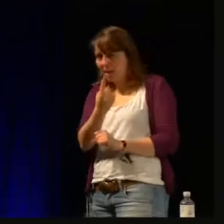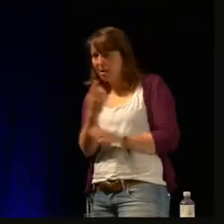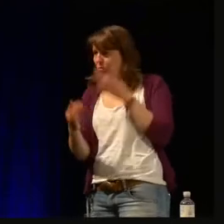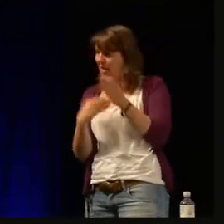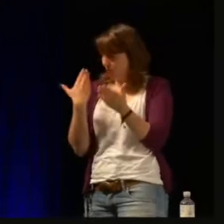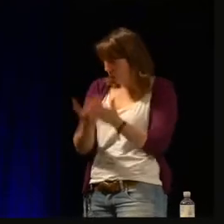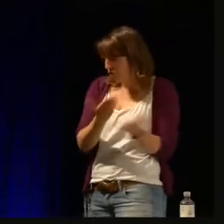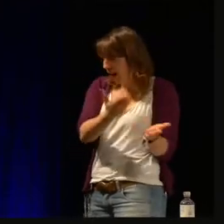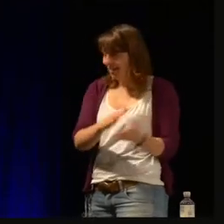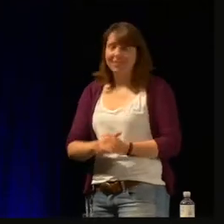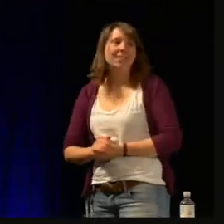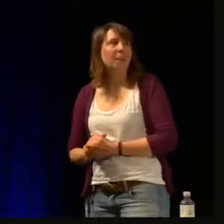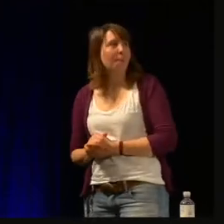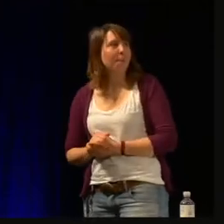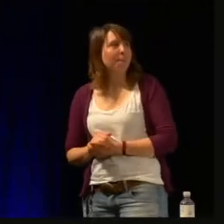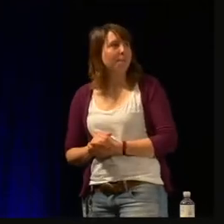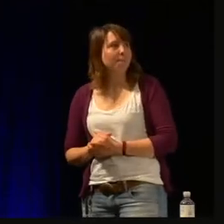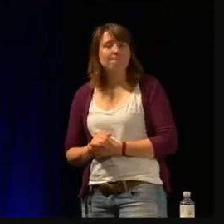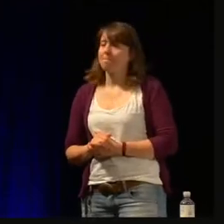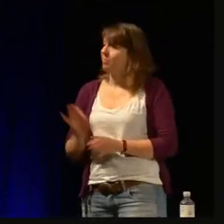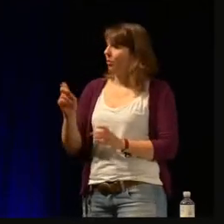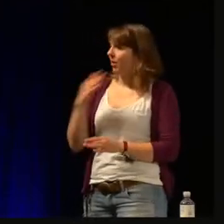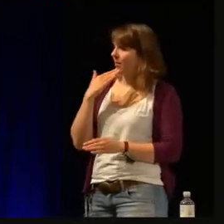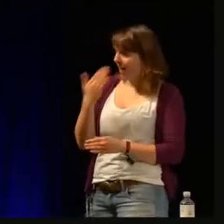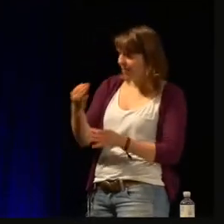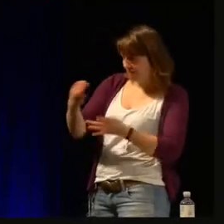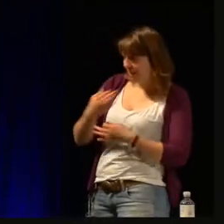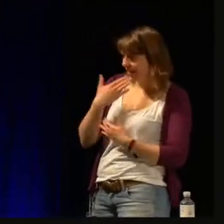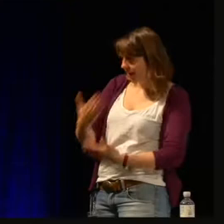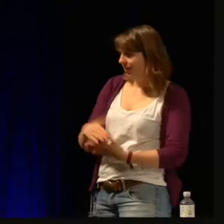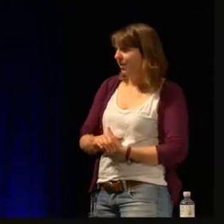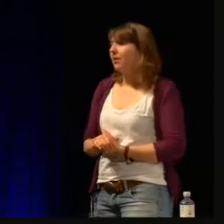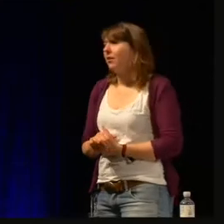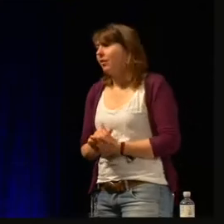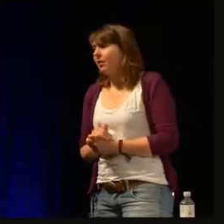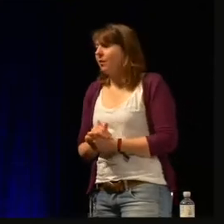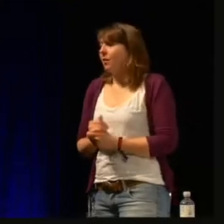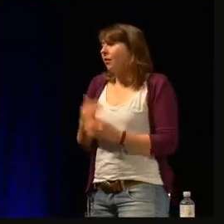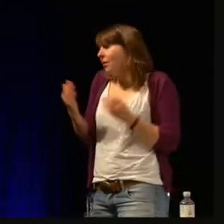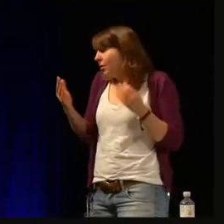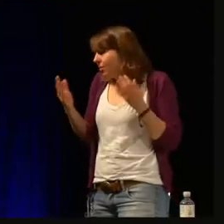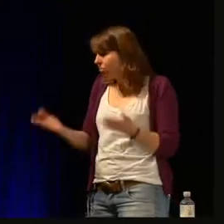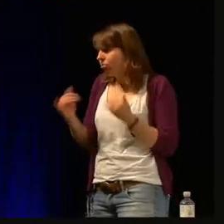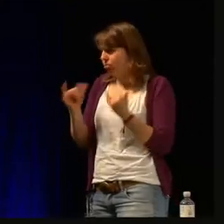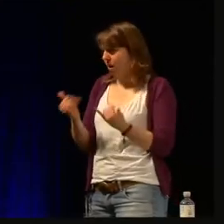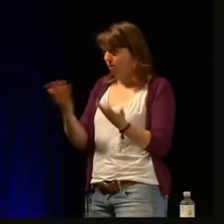So do you have any concrete suggestions to counter those developments? Thanks very much for the